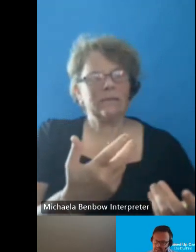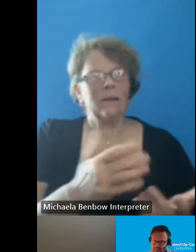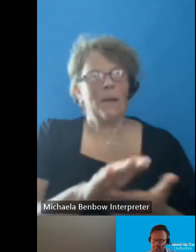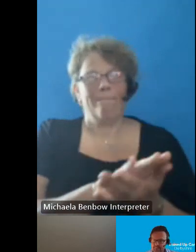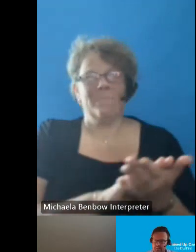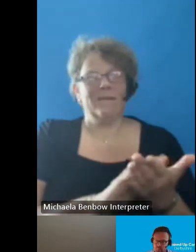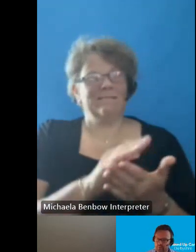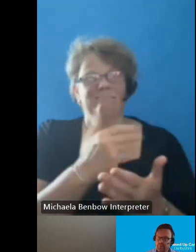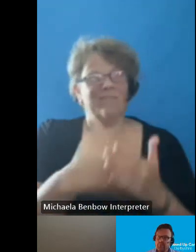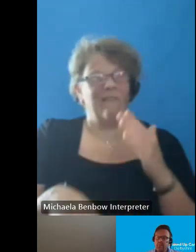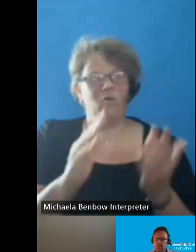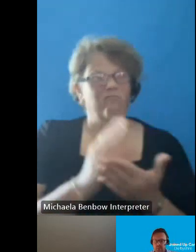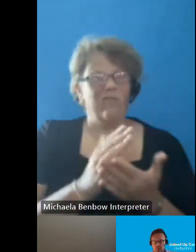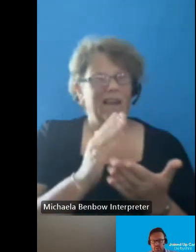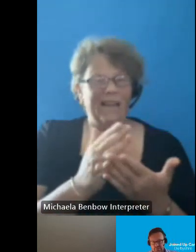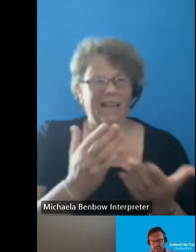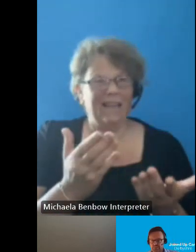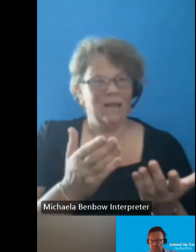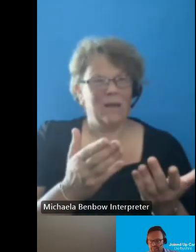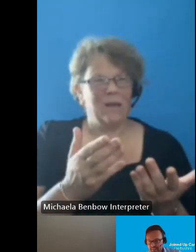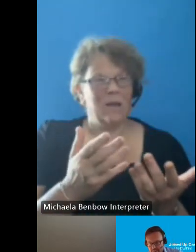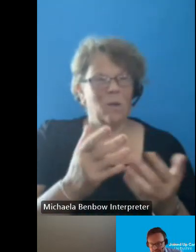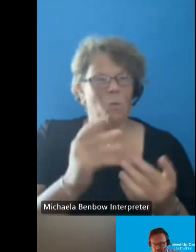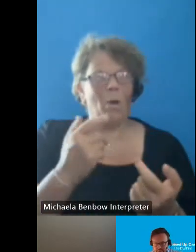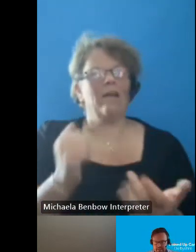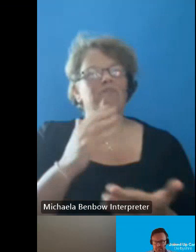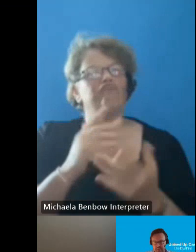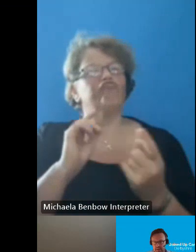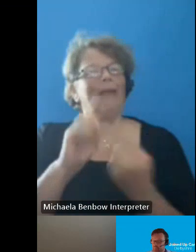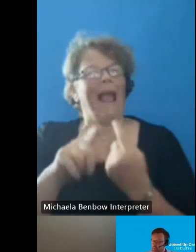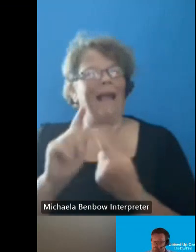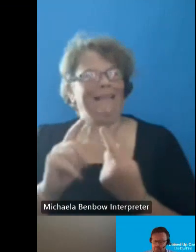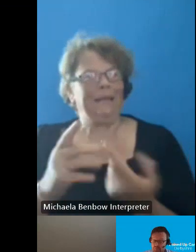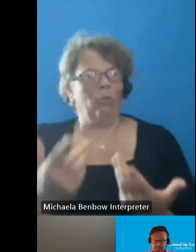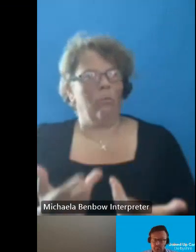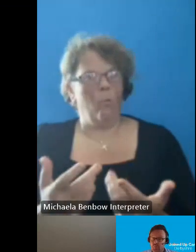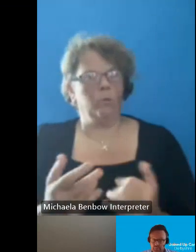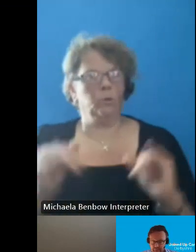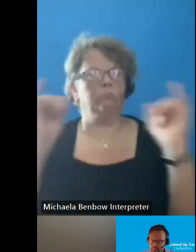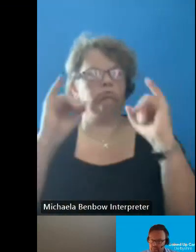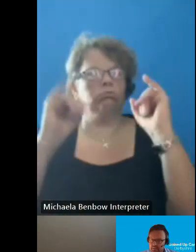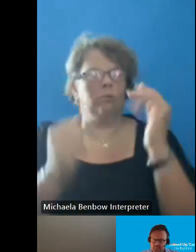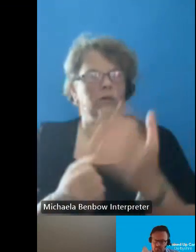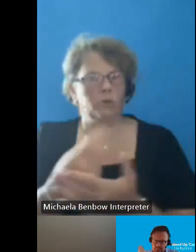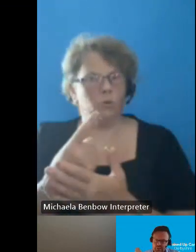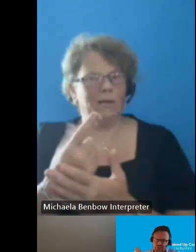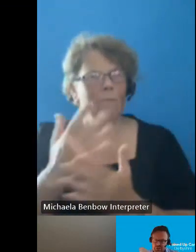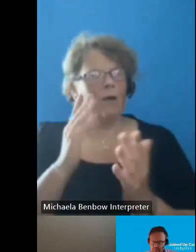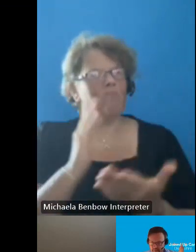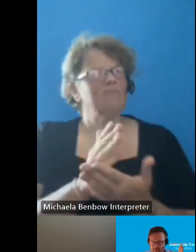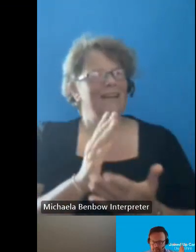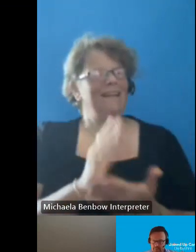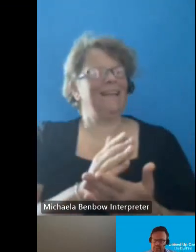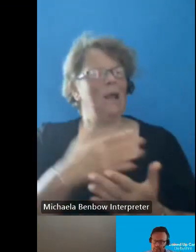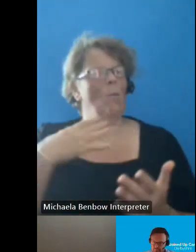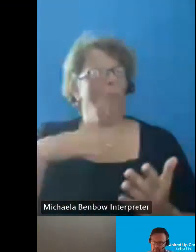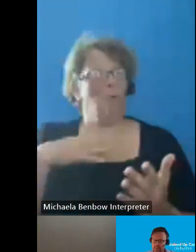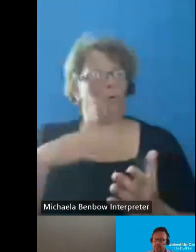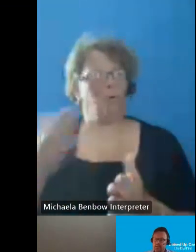another test of whether we're changing, is to actually over the next 5, and to be honest, more than 5 years, we're actually